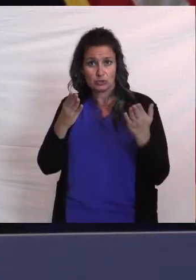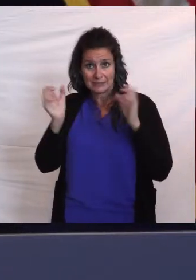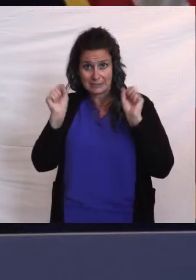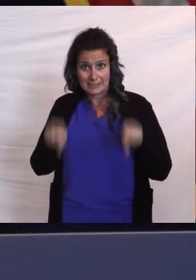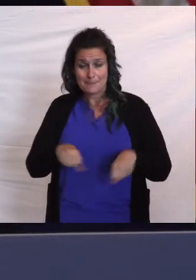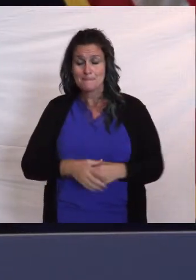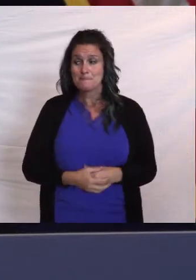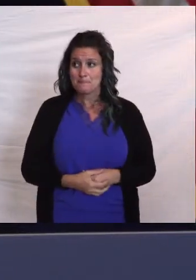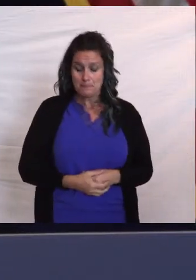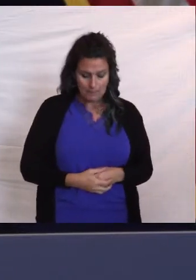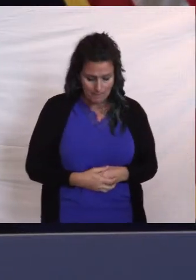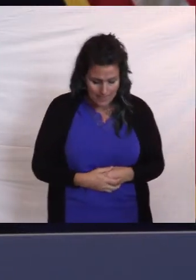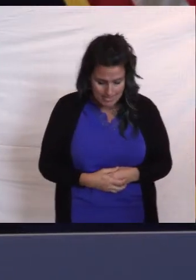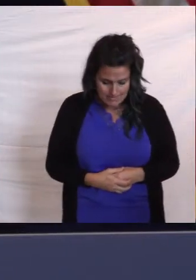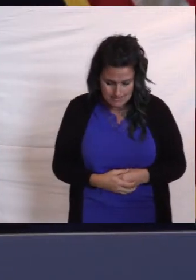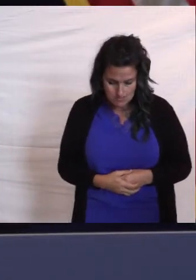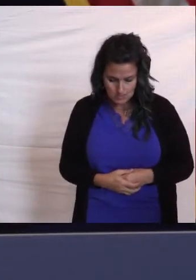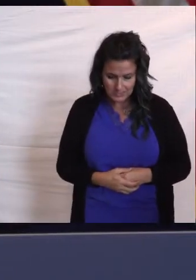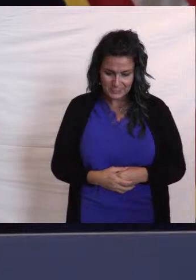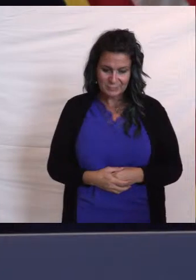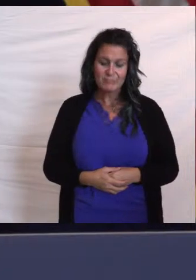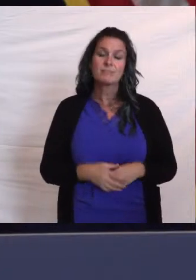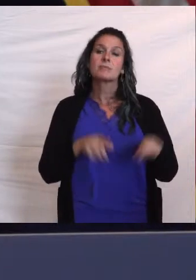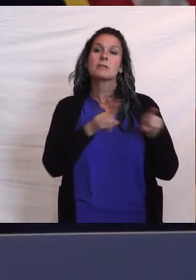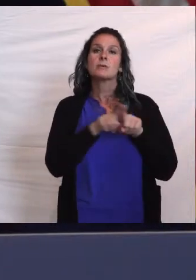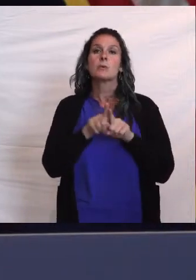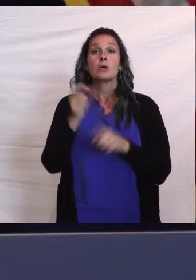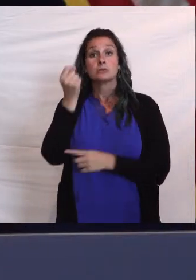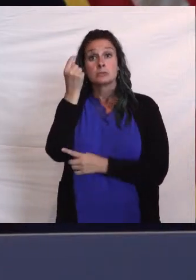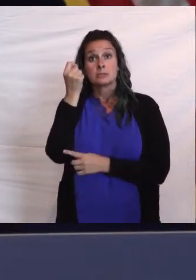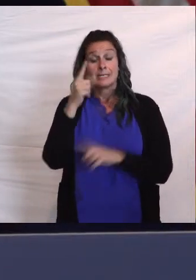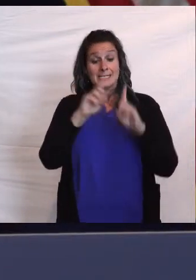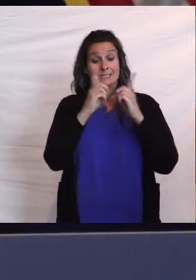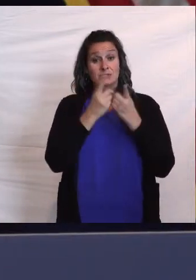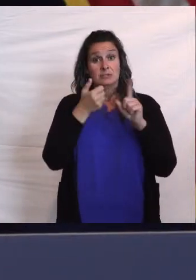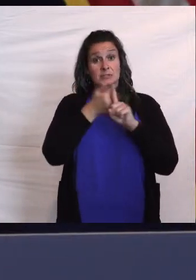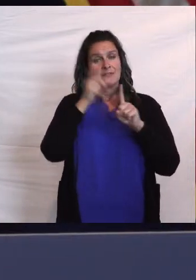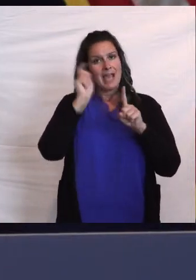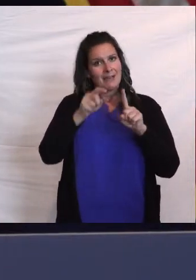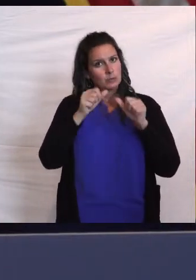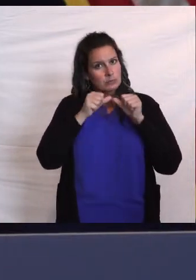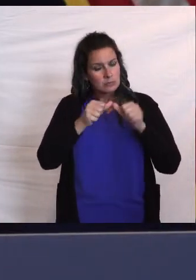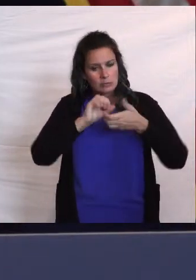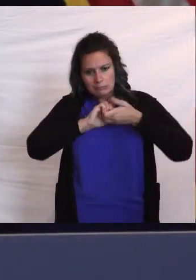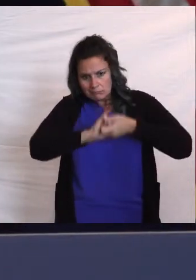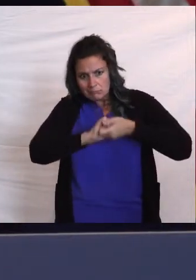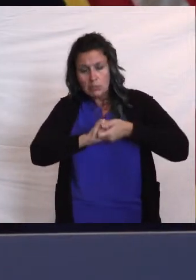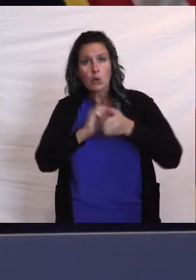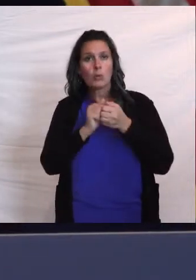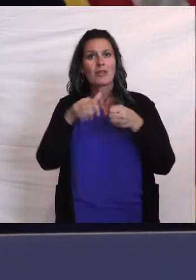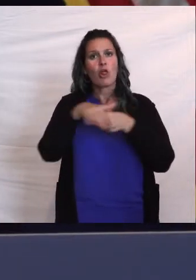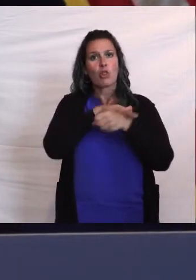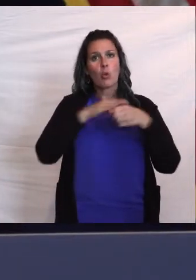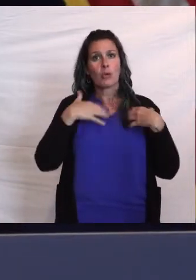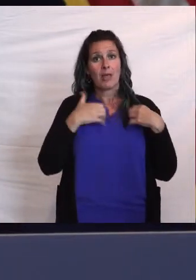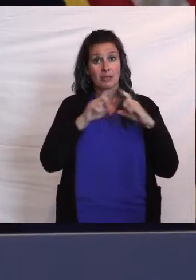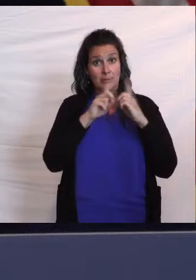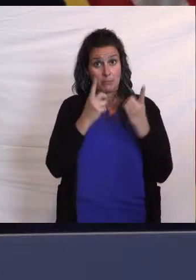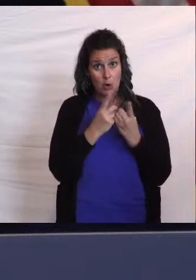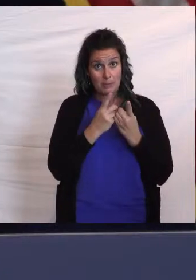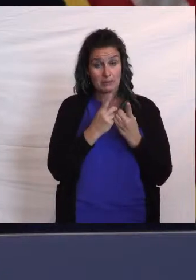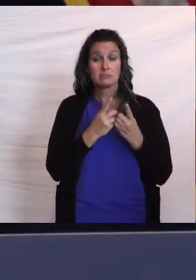students. We also understand that districts must continue working with their local health departments to